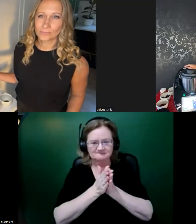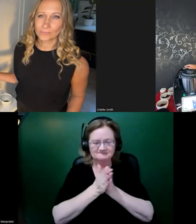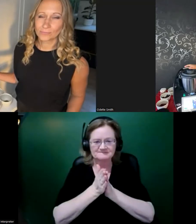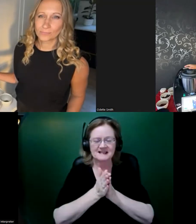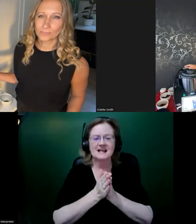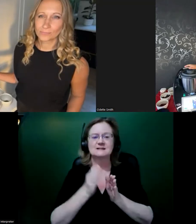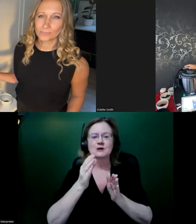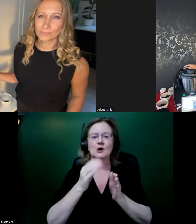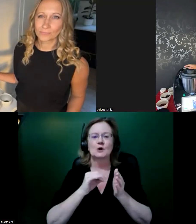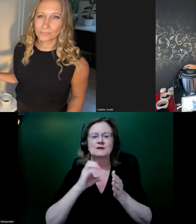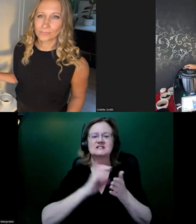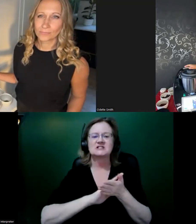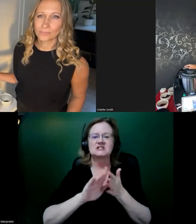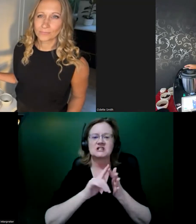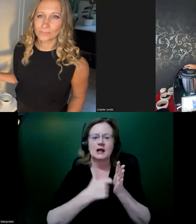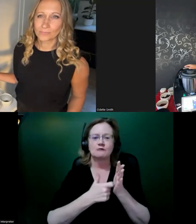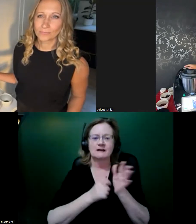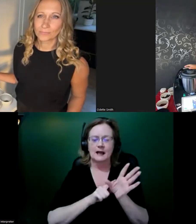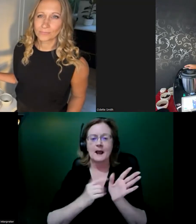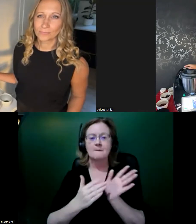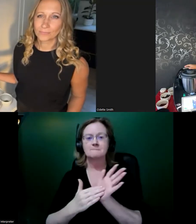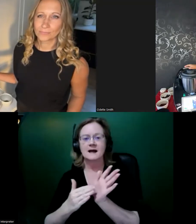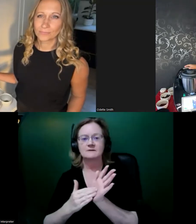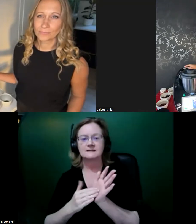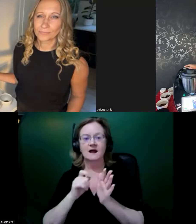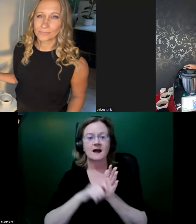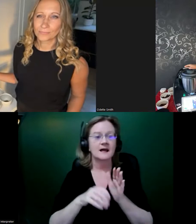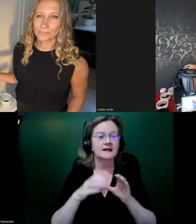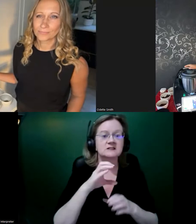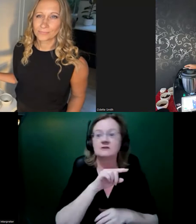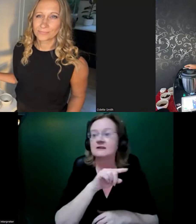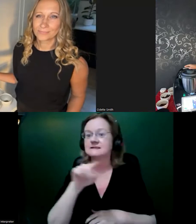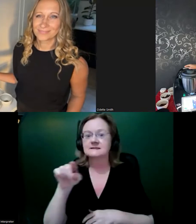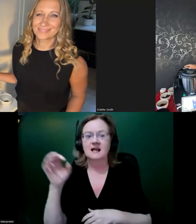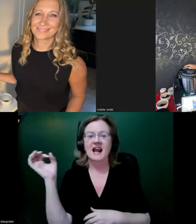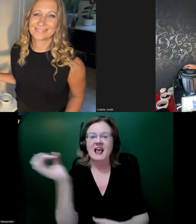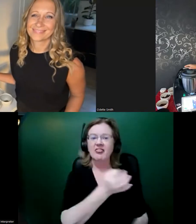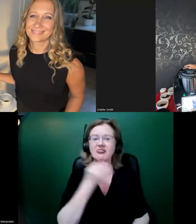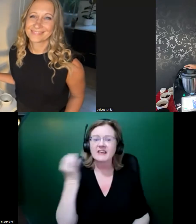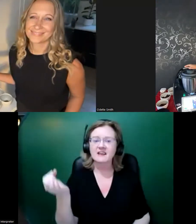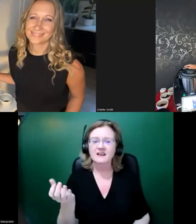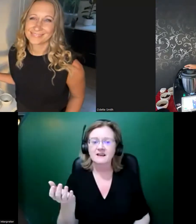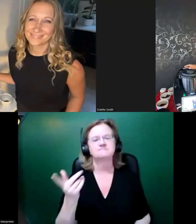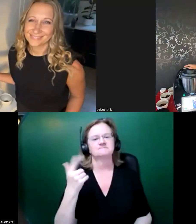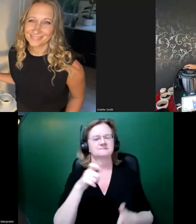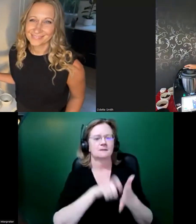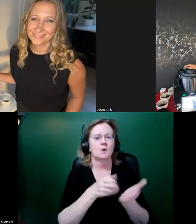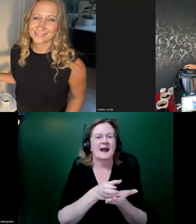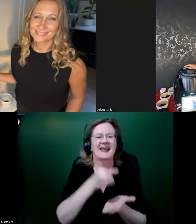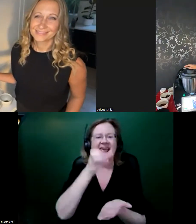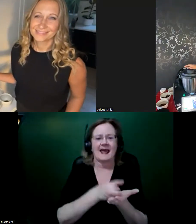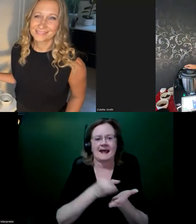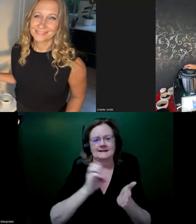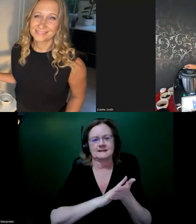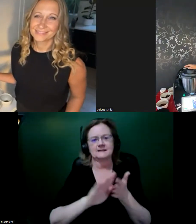cherry margarita, and then there were no cherries, frozen cherries at the supermarket. So I got canned cherries. And I